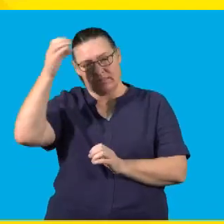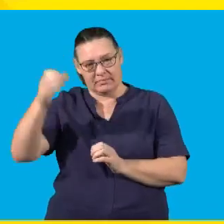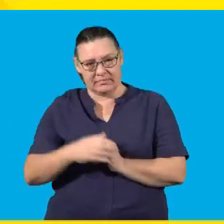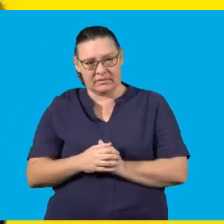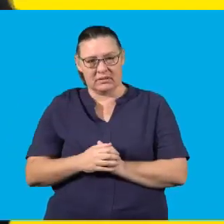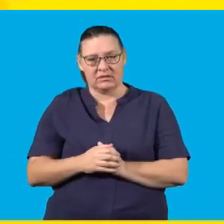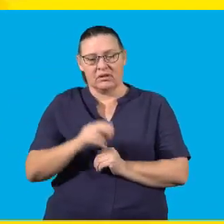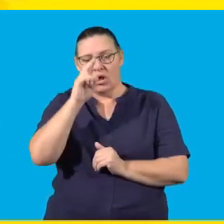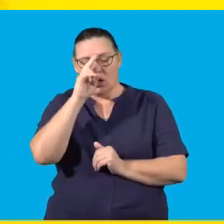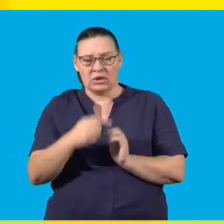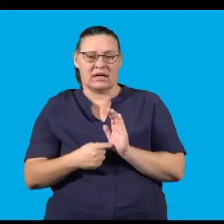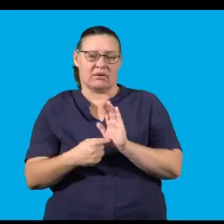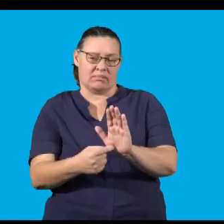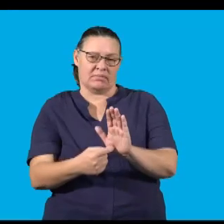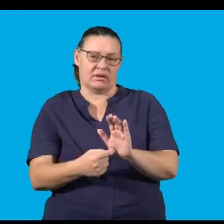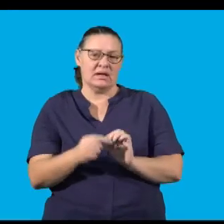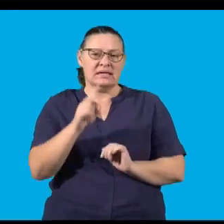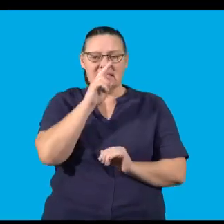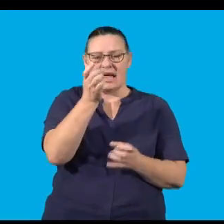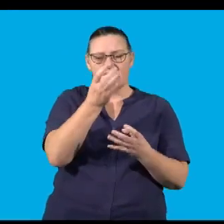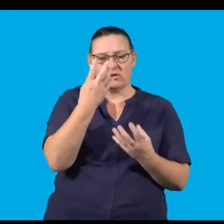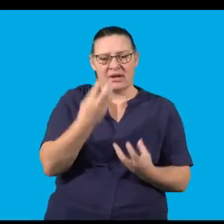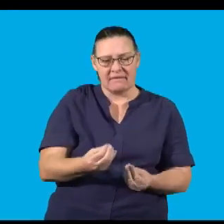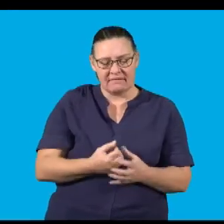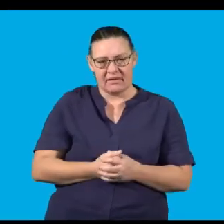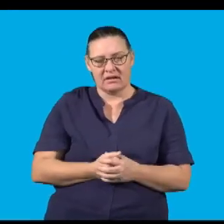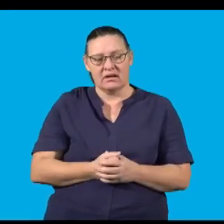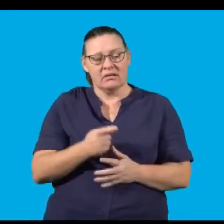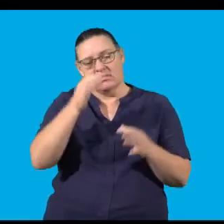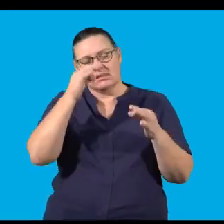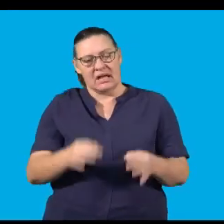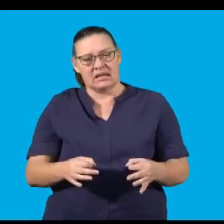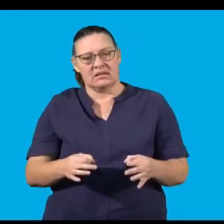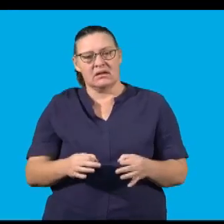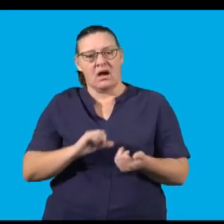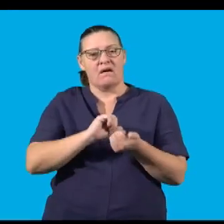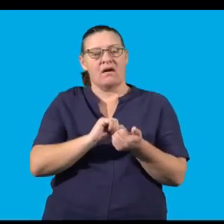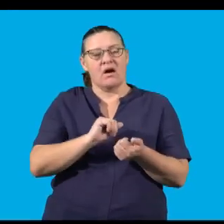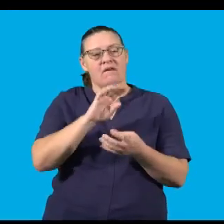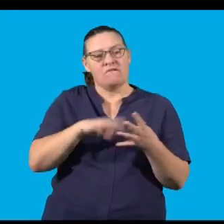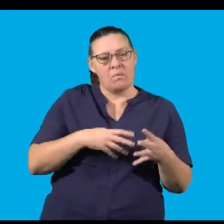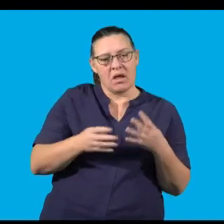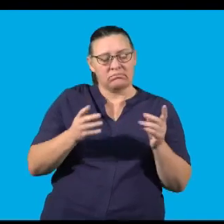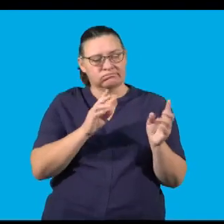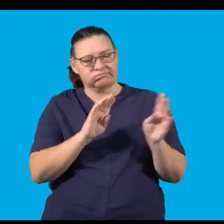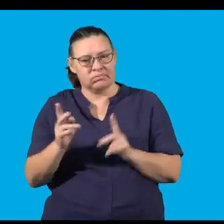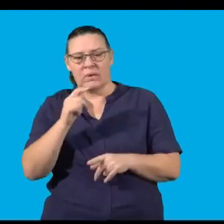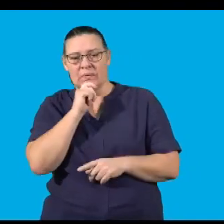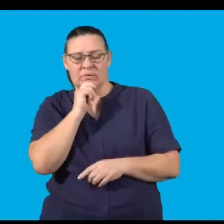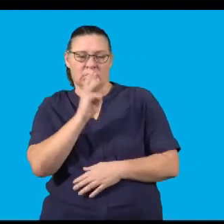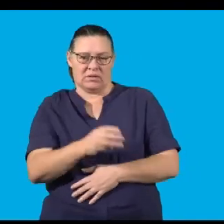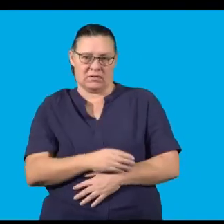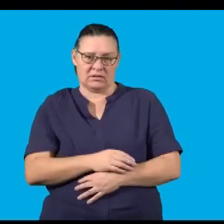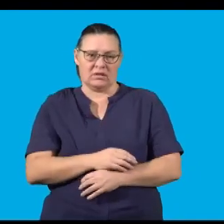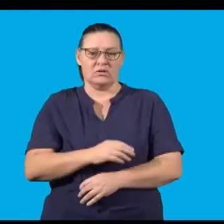concepts, look at your diagram, see what information they give you, and then that helps you to decide what formulae you are going to potentially use,